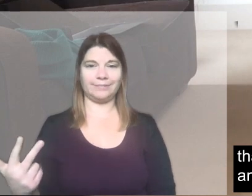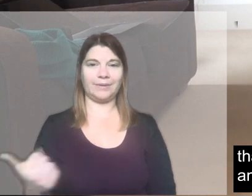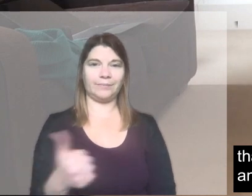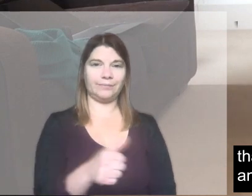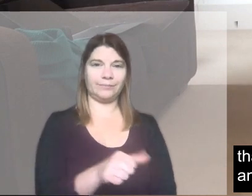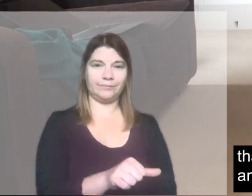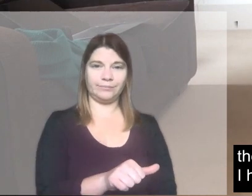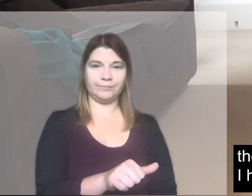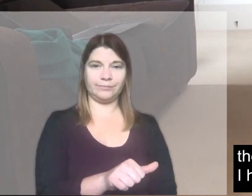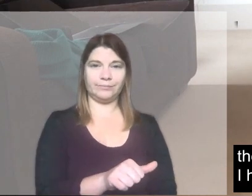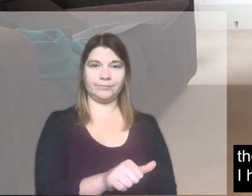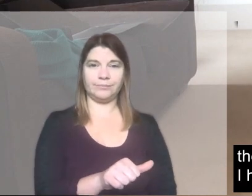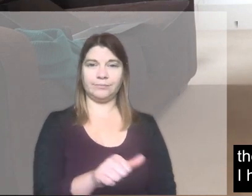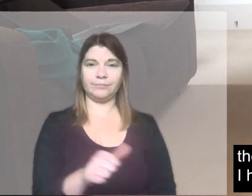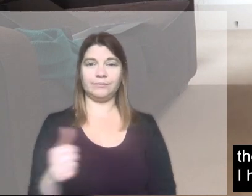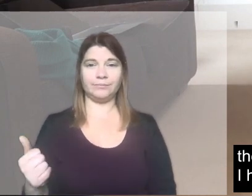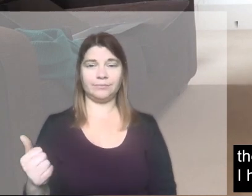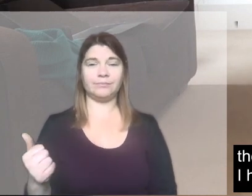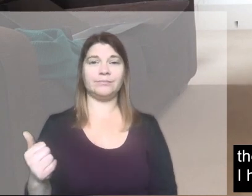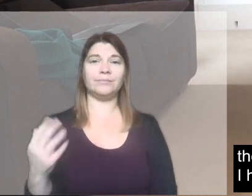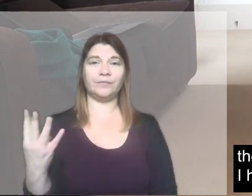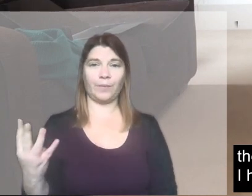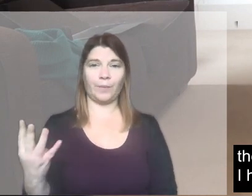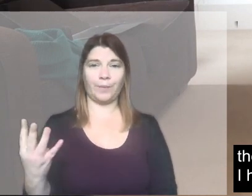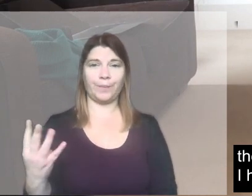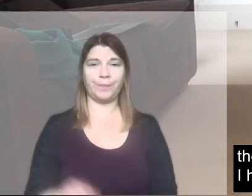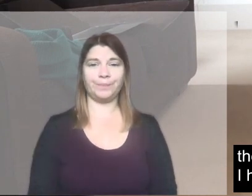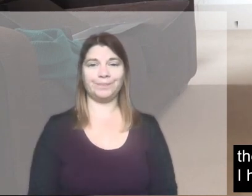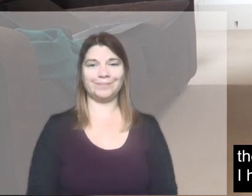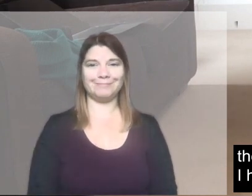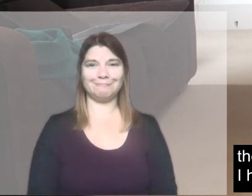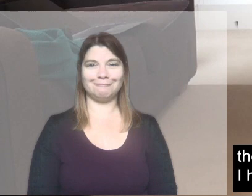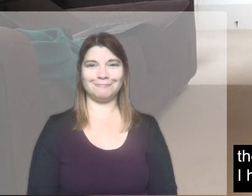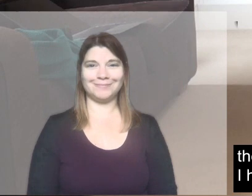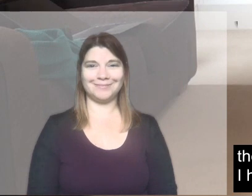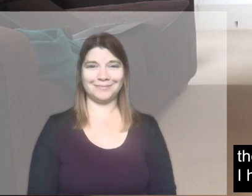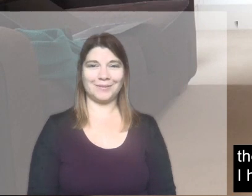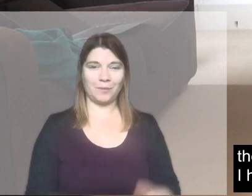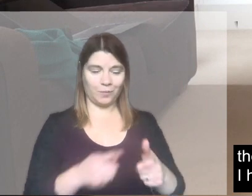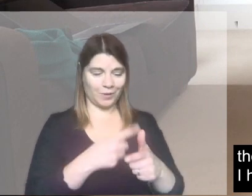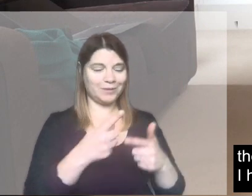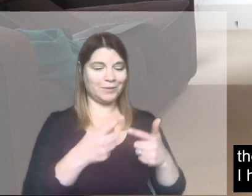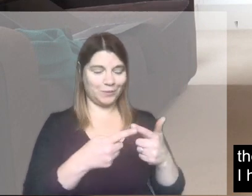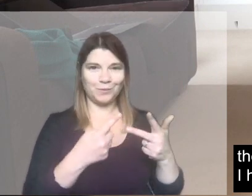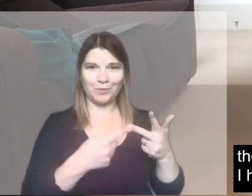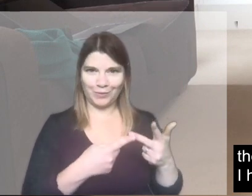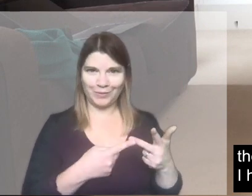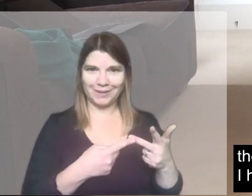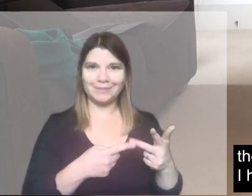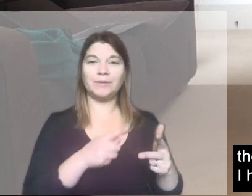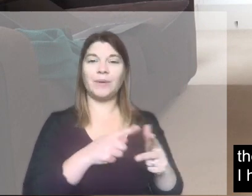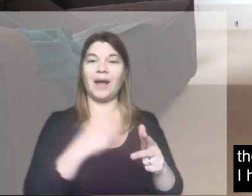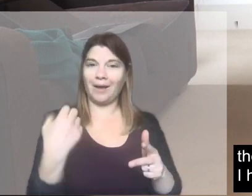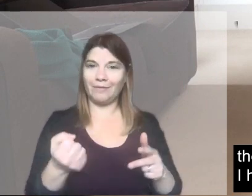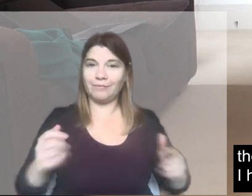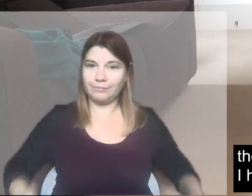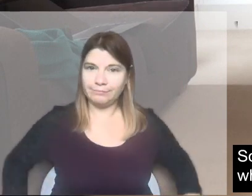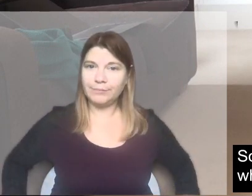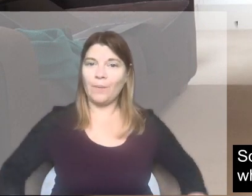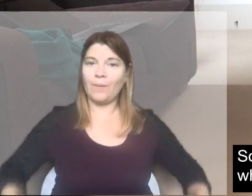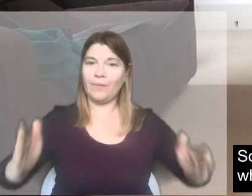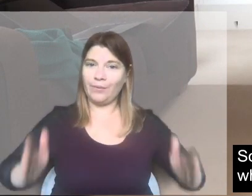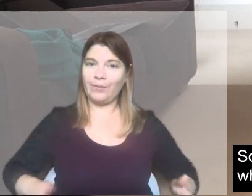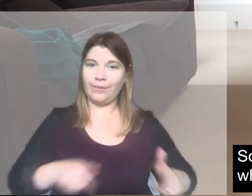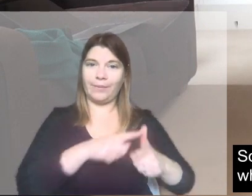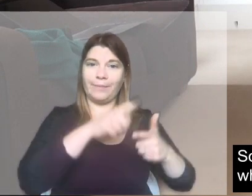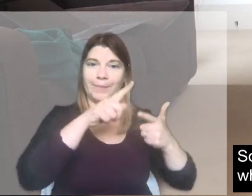across, and then the left, and right arm again, and there. Lovely. Okay, I hope that makes sense. So